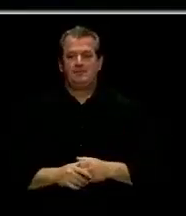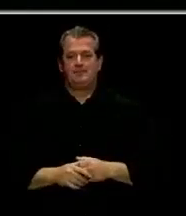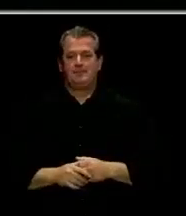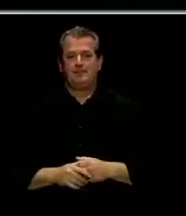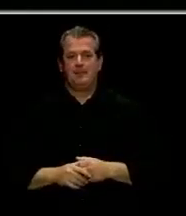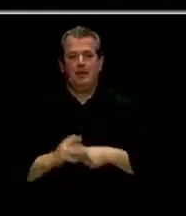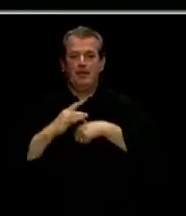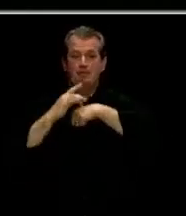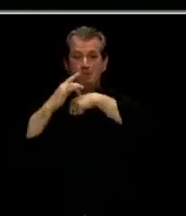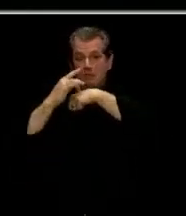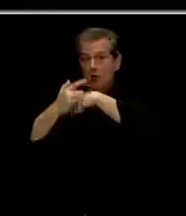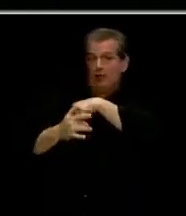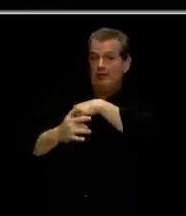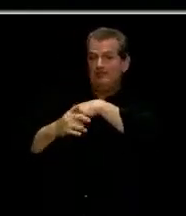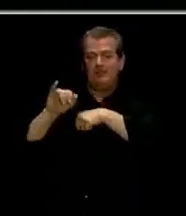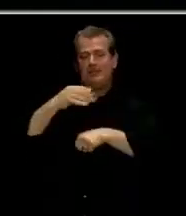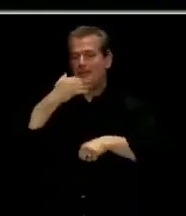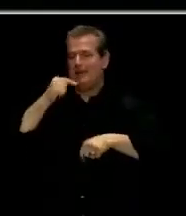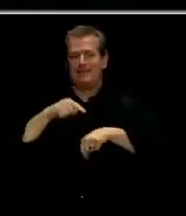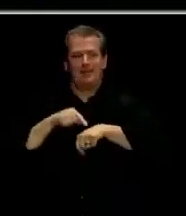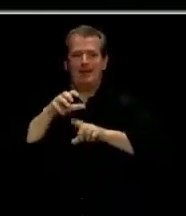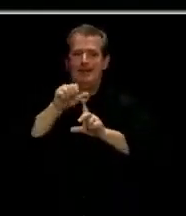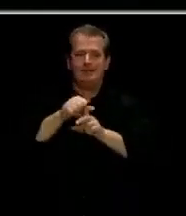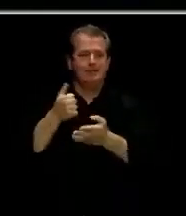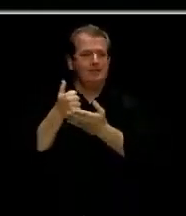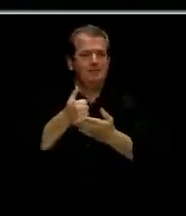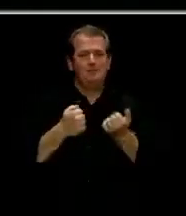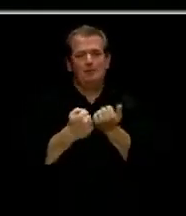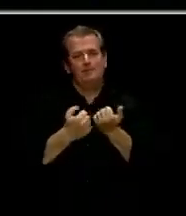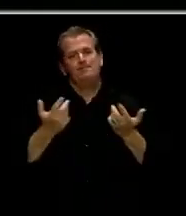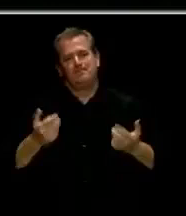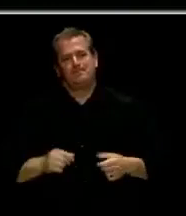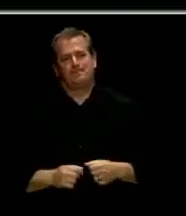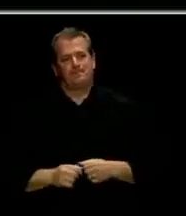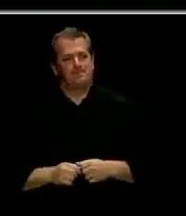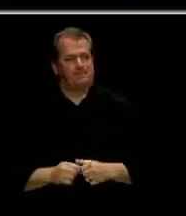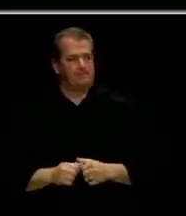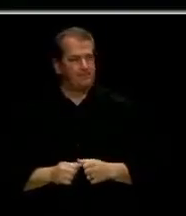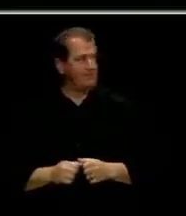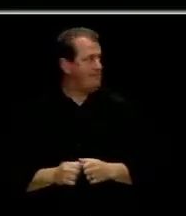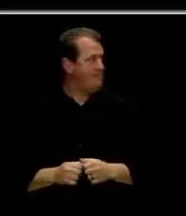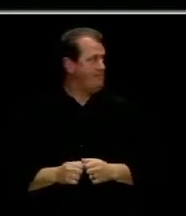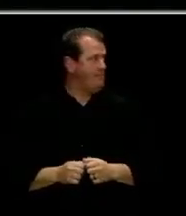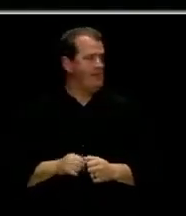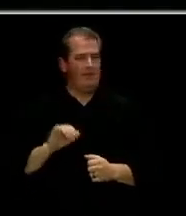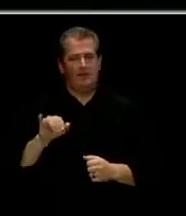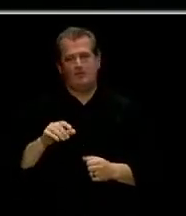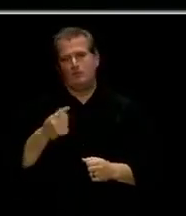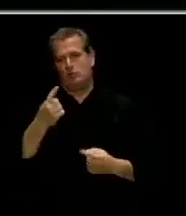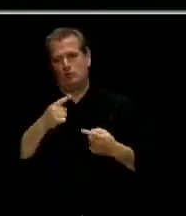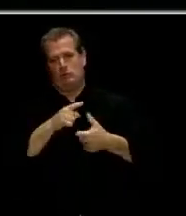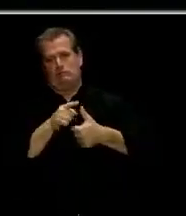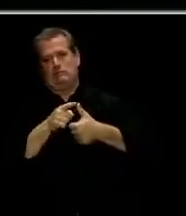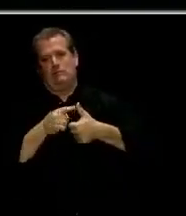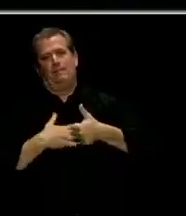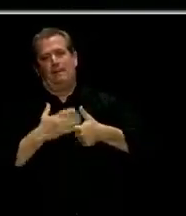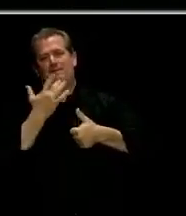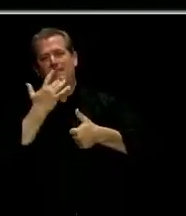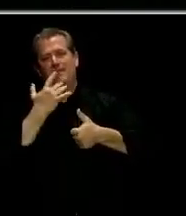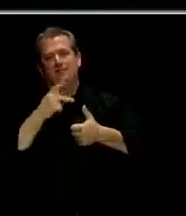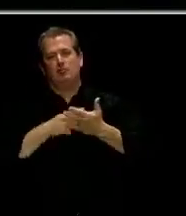Early is the perfect time to intervene, and that's one of my favorite programs that we